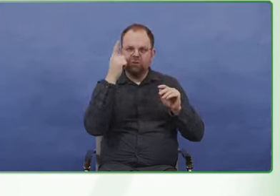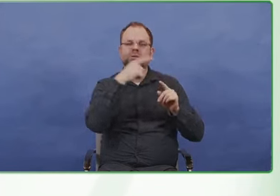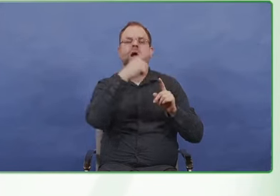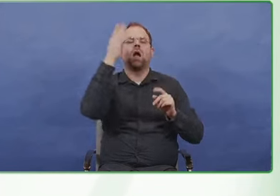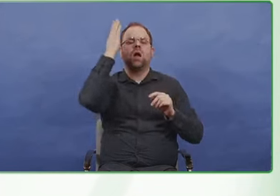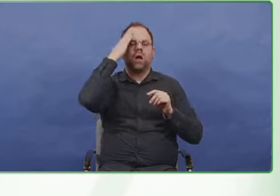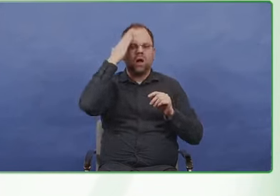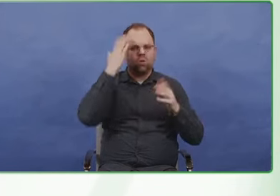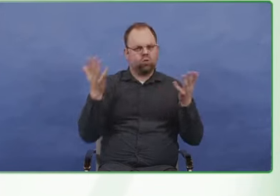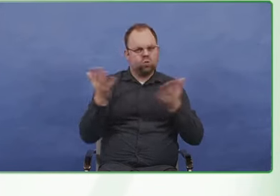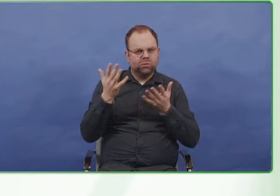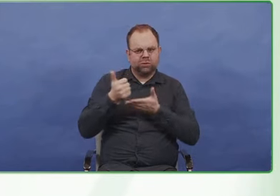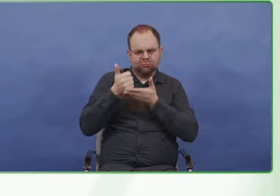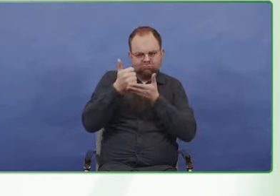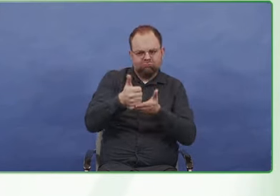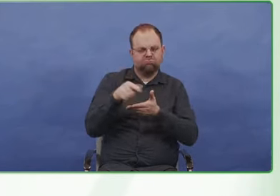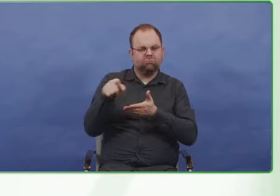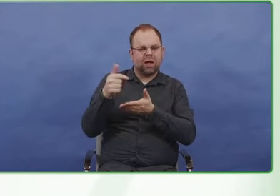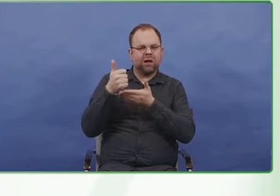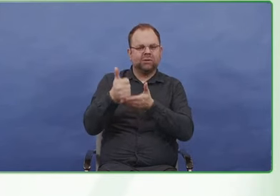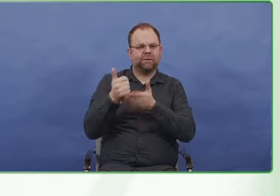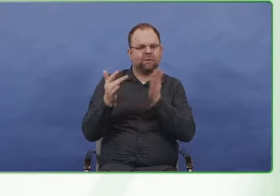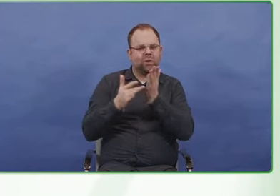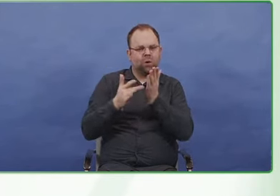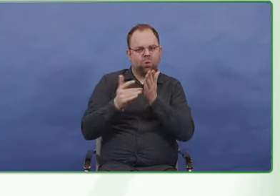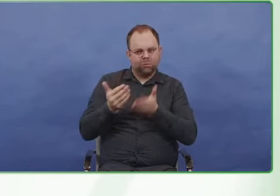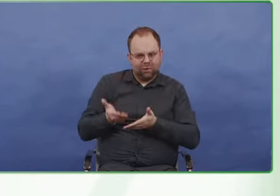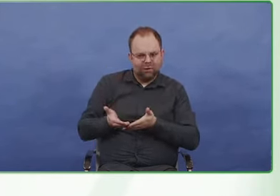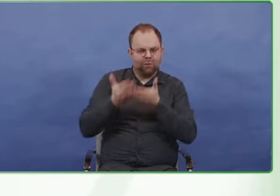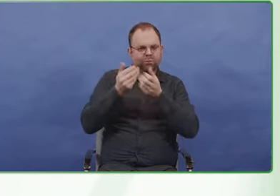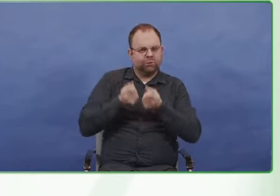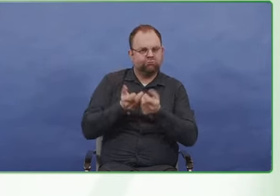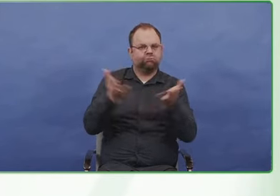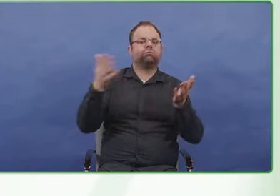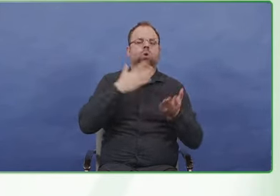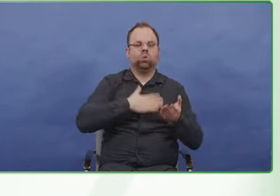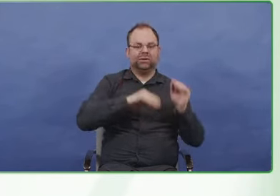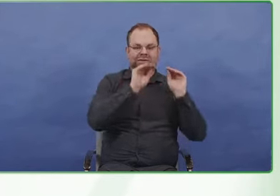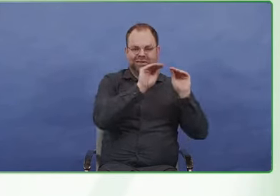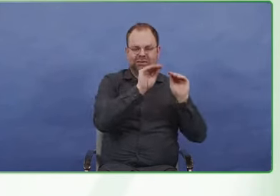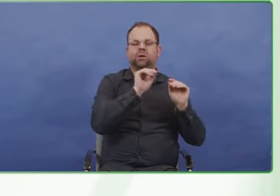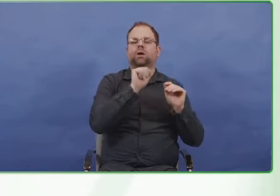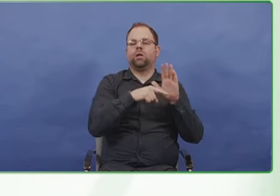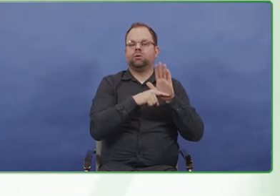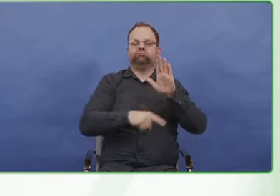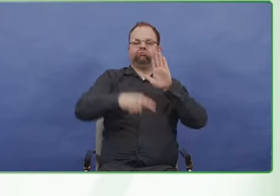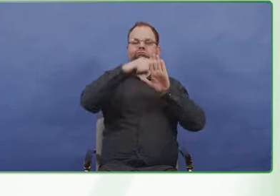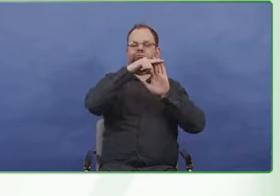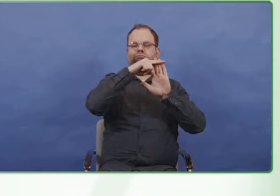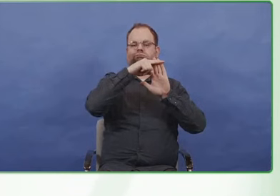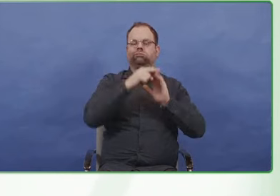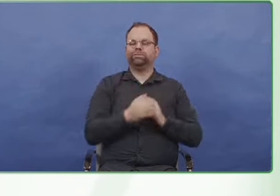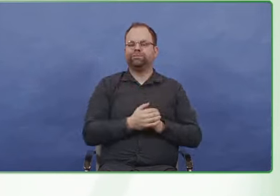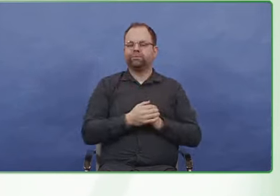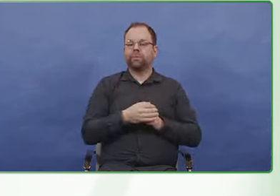products, like who needs what. There's limited data is there. And of course, inadequate convergence among